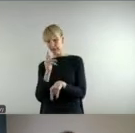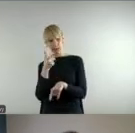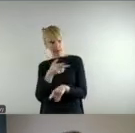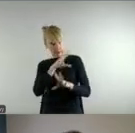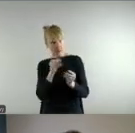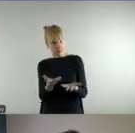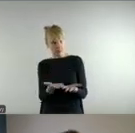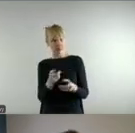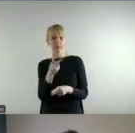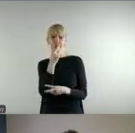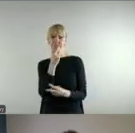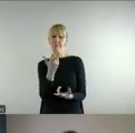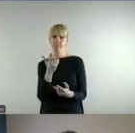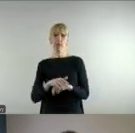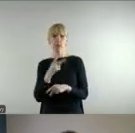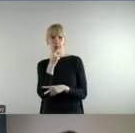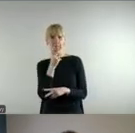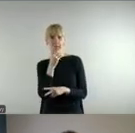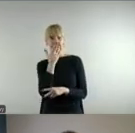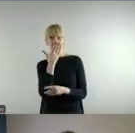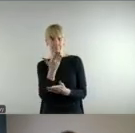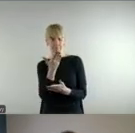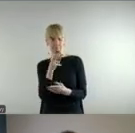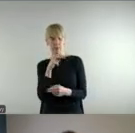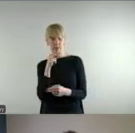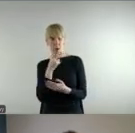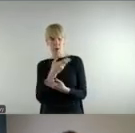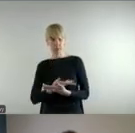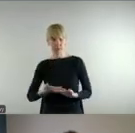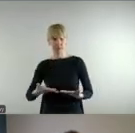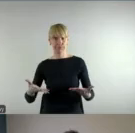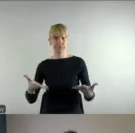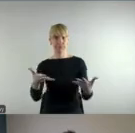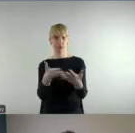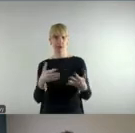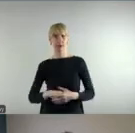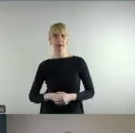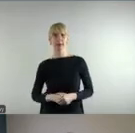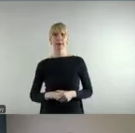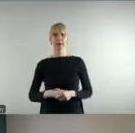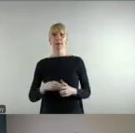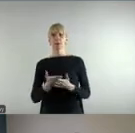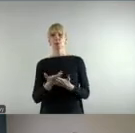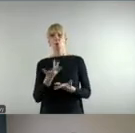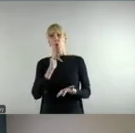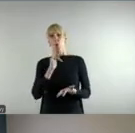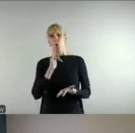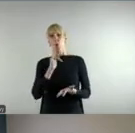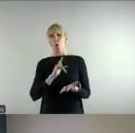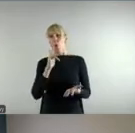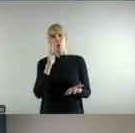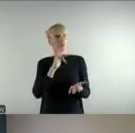First, I present a little about our experience from the extreme weather Hans and how our